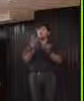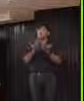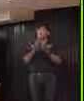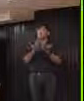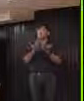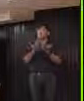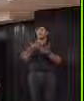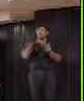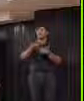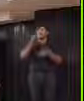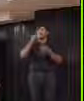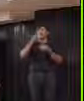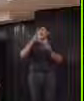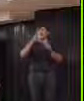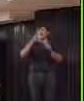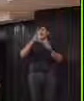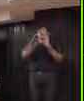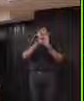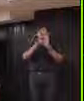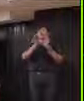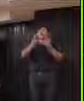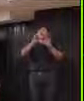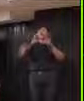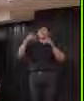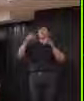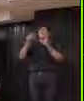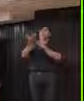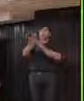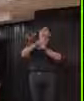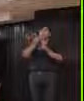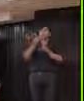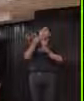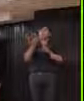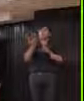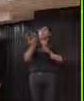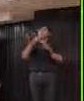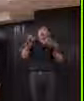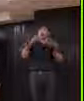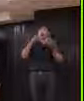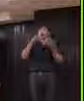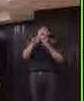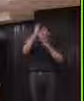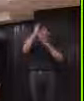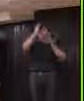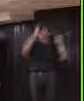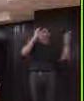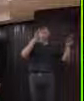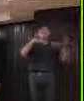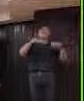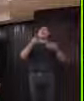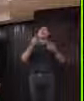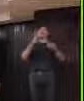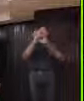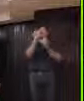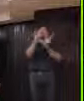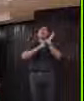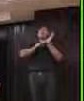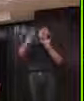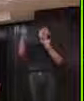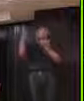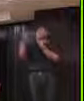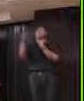it actually in the Constituent Assembly, there are multiple reasons. He says, there is a war with Pakistan, there's a dispute at the United